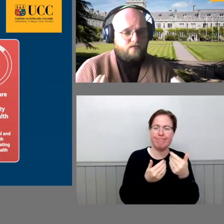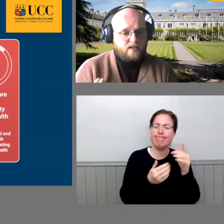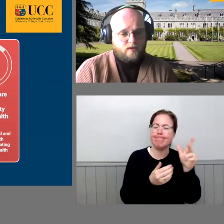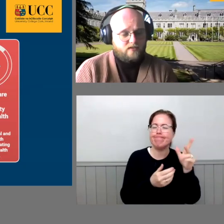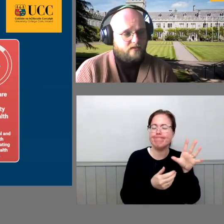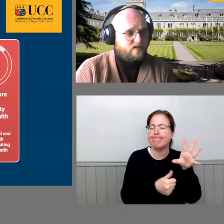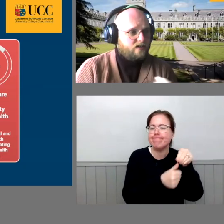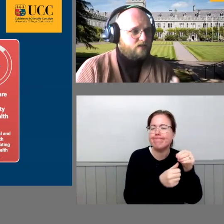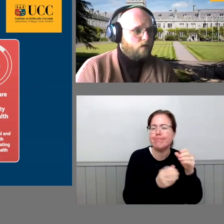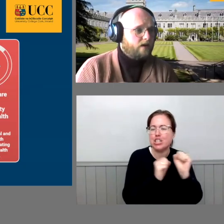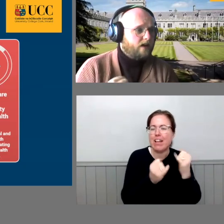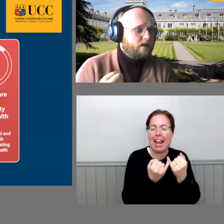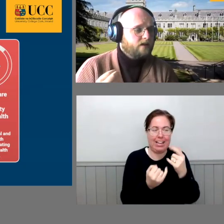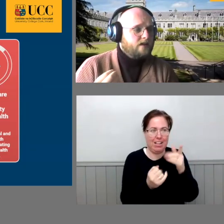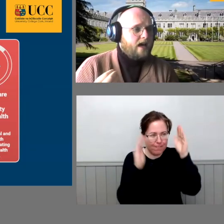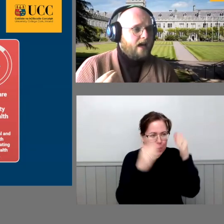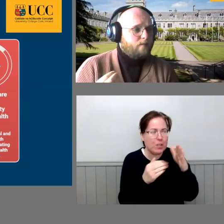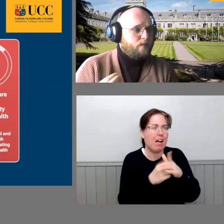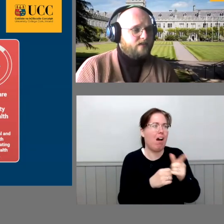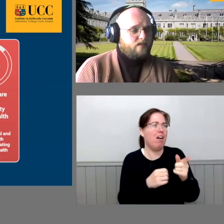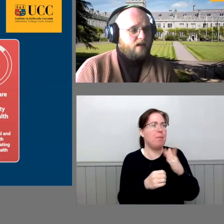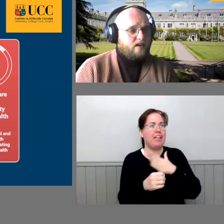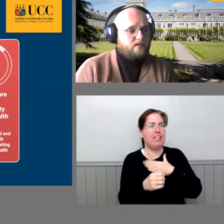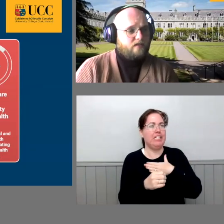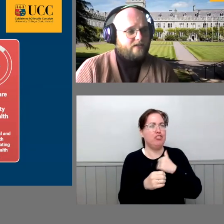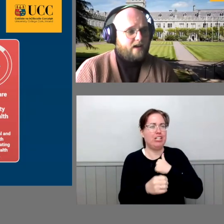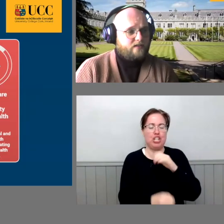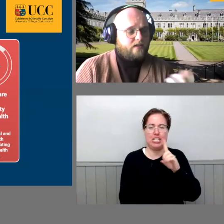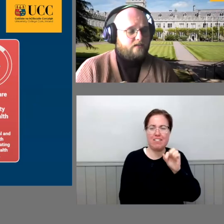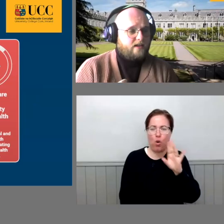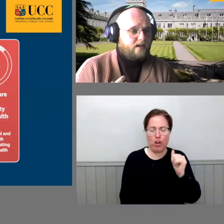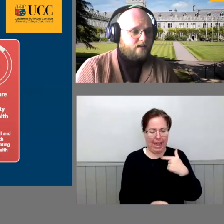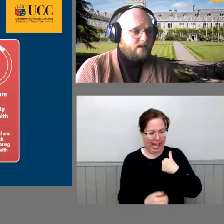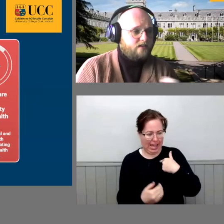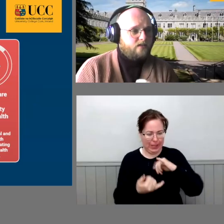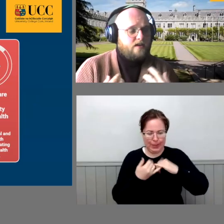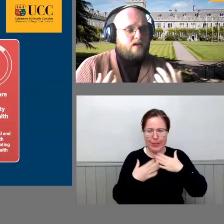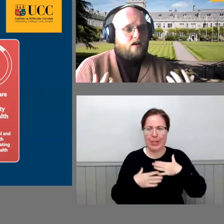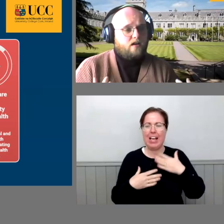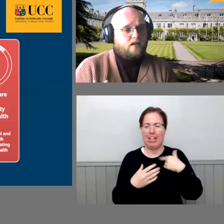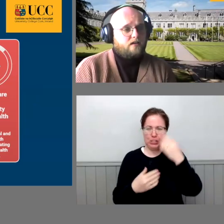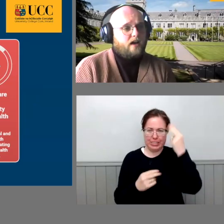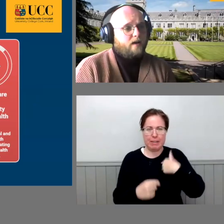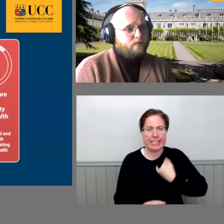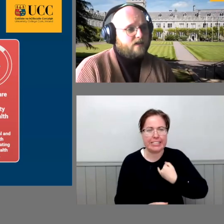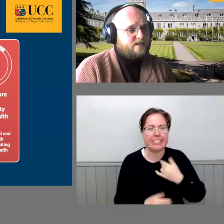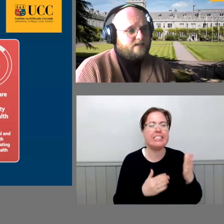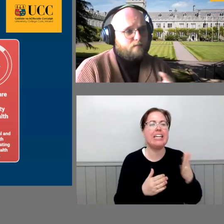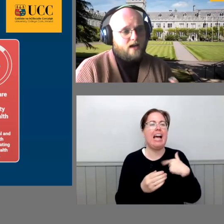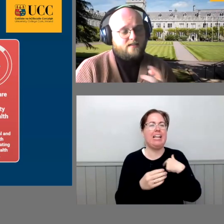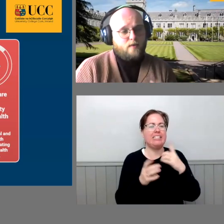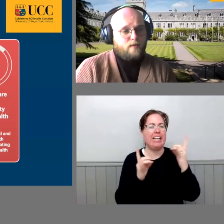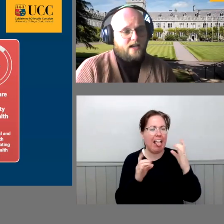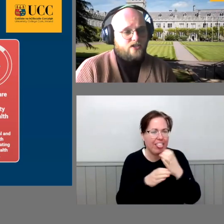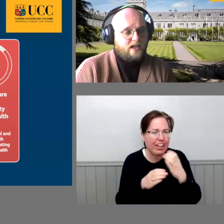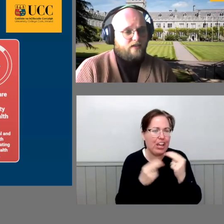around kind of experiences of gender dysphoria, pieces around kind of service access, healthcare needs. Our